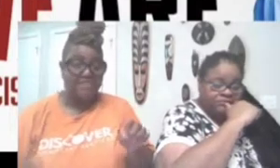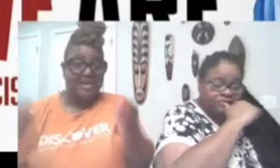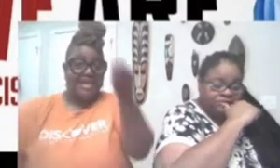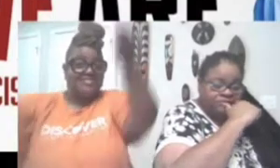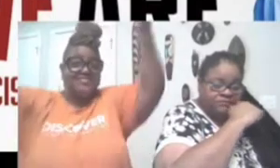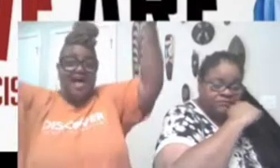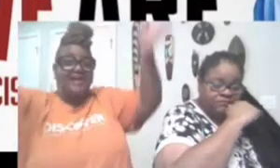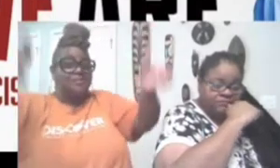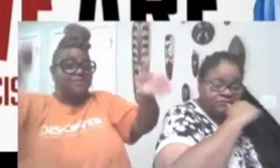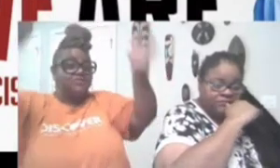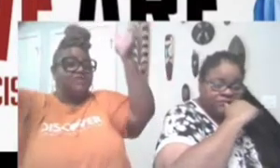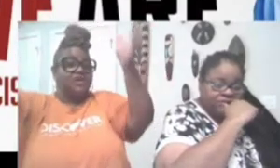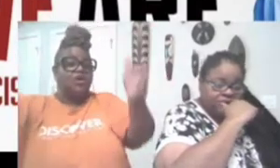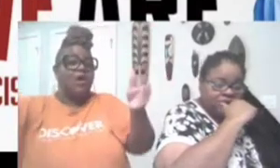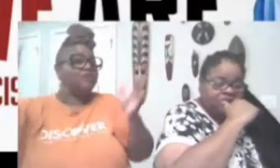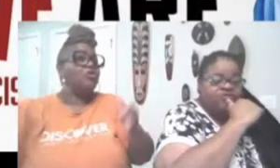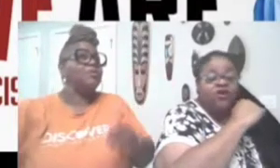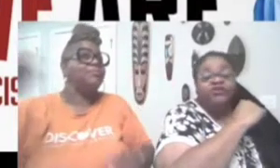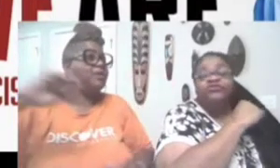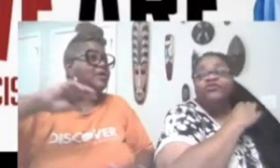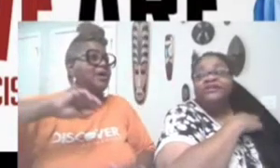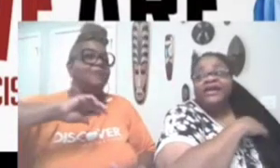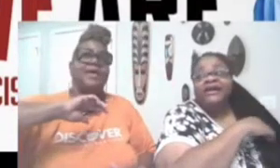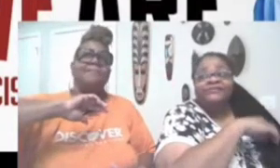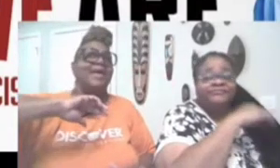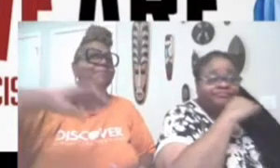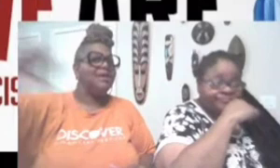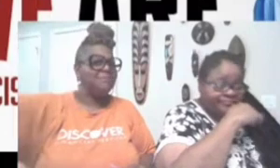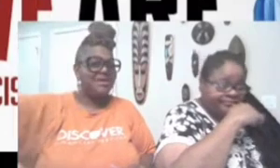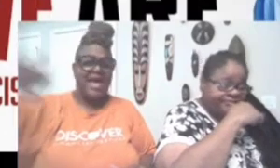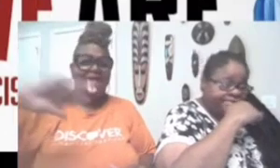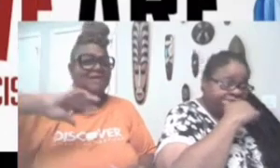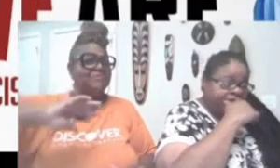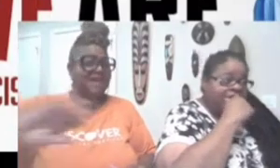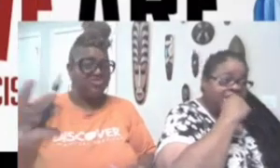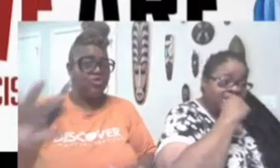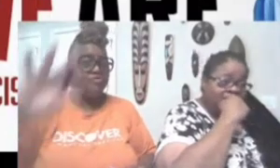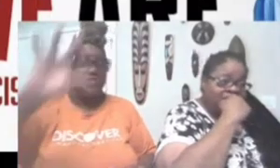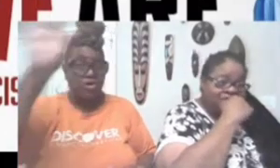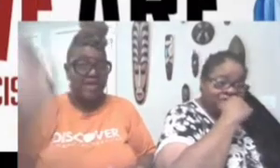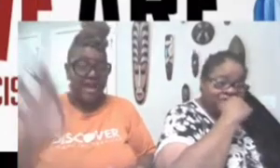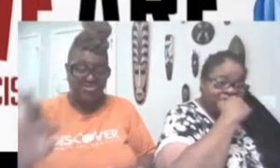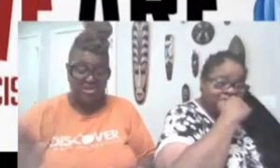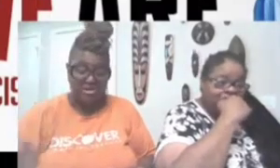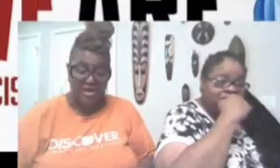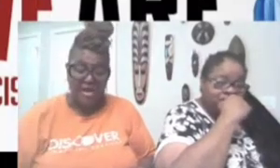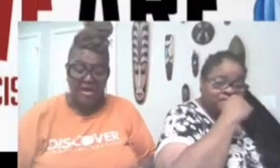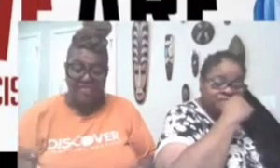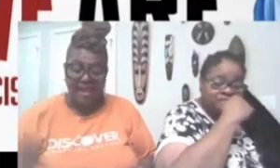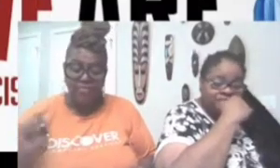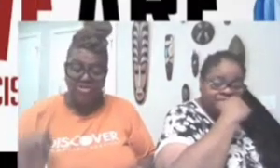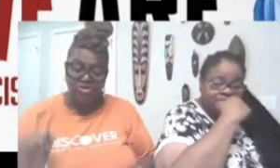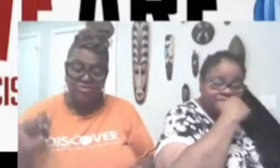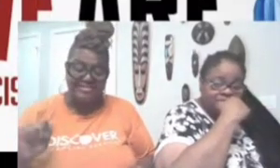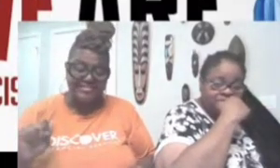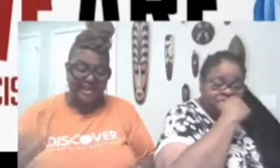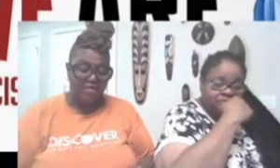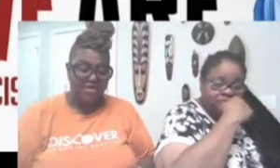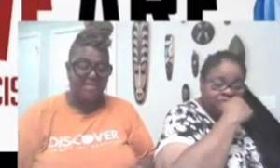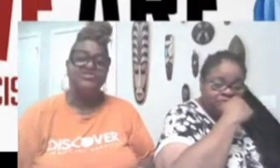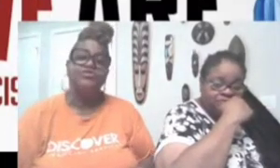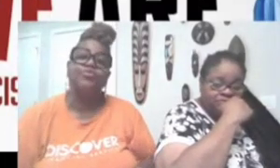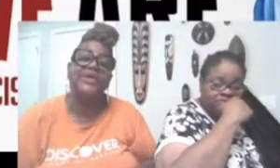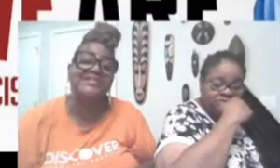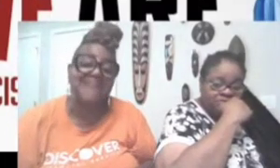area. They got the sign up. If you even go out to New York now, may be in Manhattan. I'm not sure of the location. They would use this